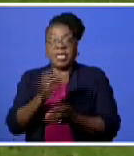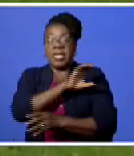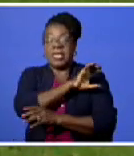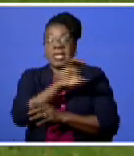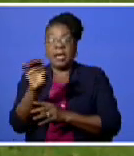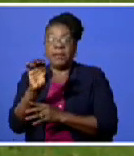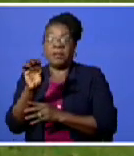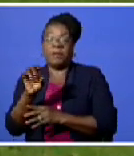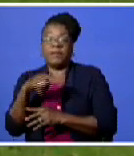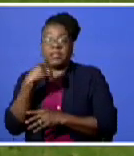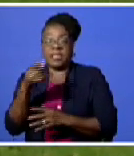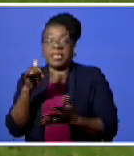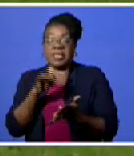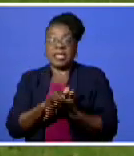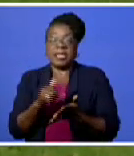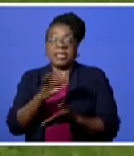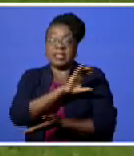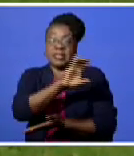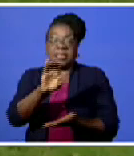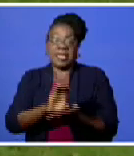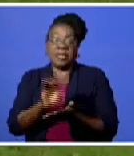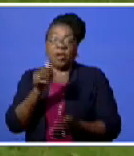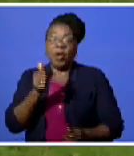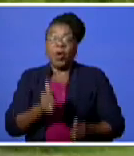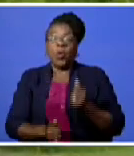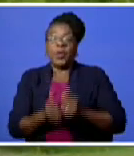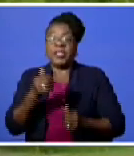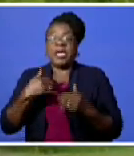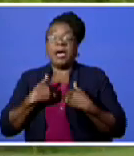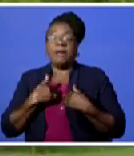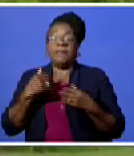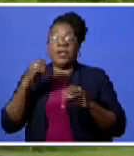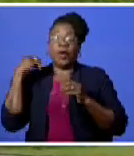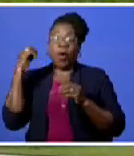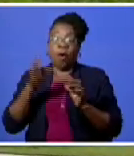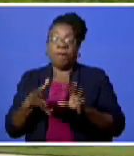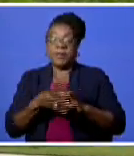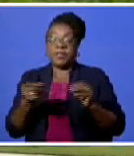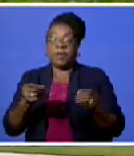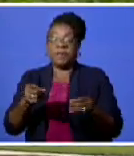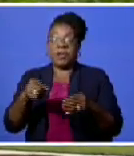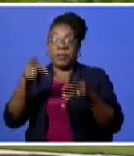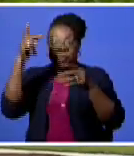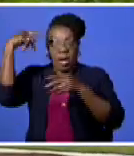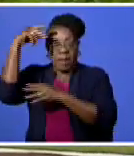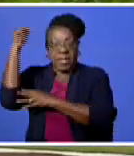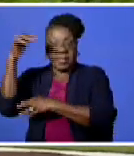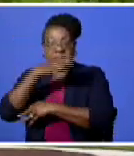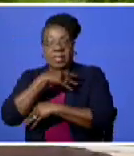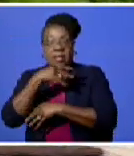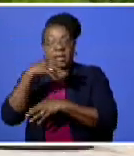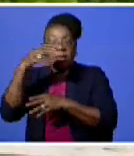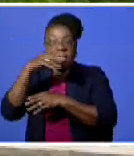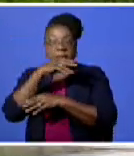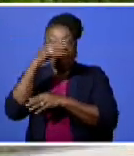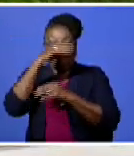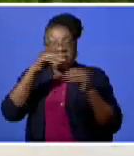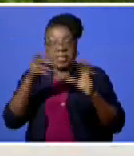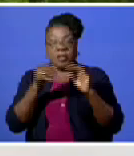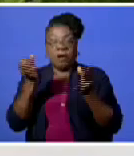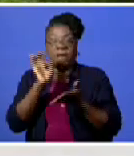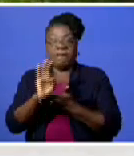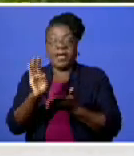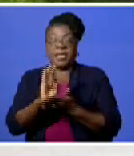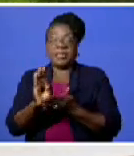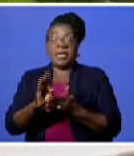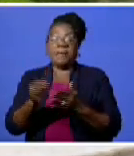release confirms that the center, which houses the Office of the Prime Minister, the Ministry of Finance, and their agencies, has been closed